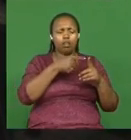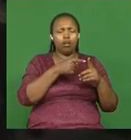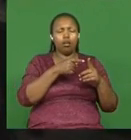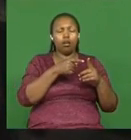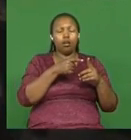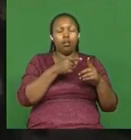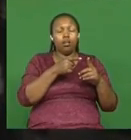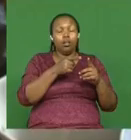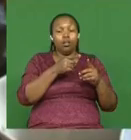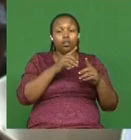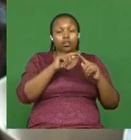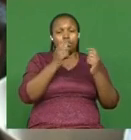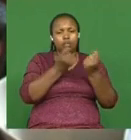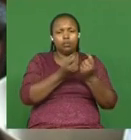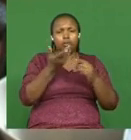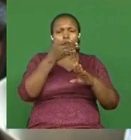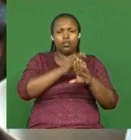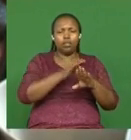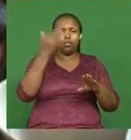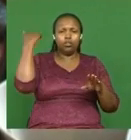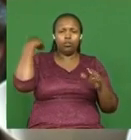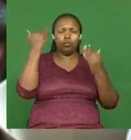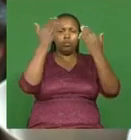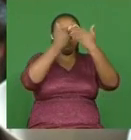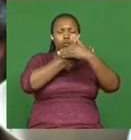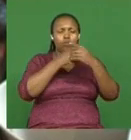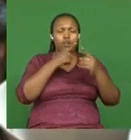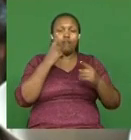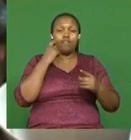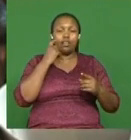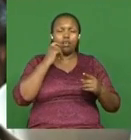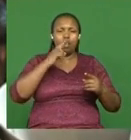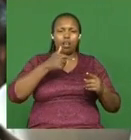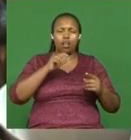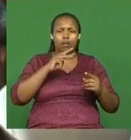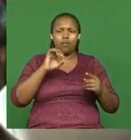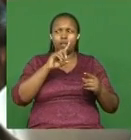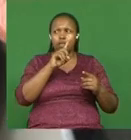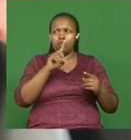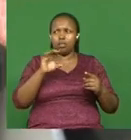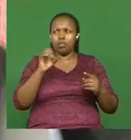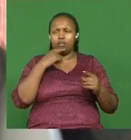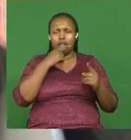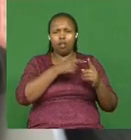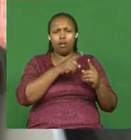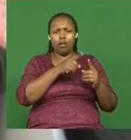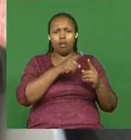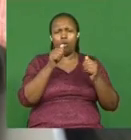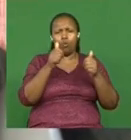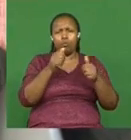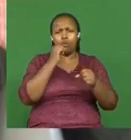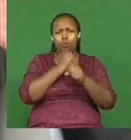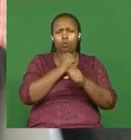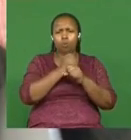emhlabeni idolo ebusuku Gamedze lokuhlala waleli cembu uthi Manana bekayindoda emadvotheni lobekenta umsebenzi lomuhle sibili